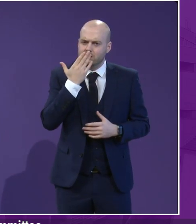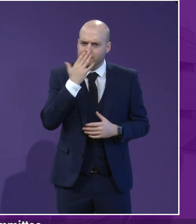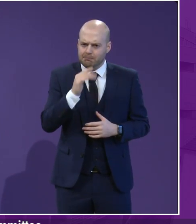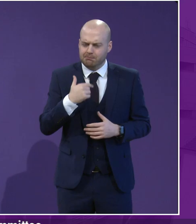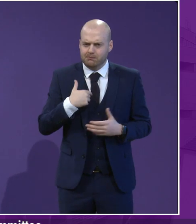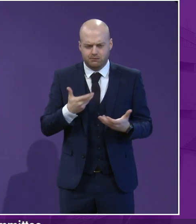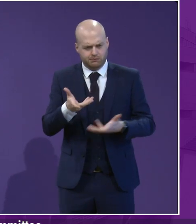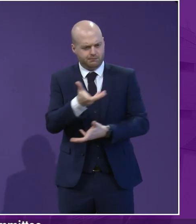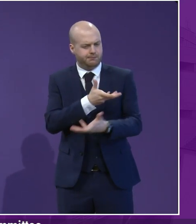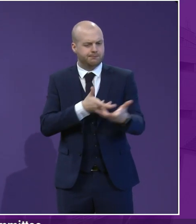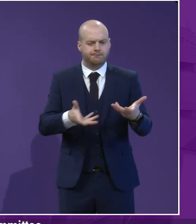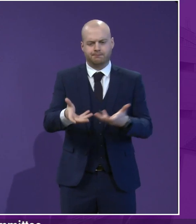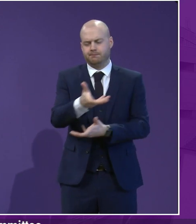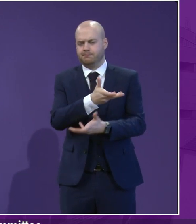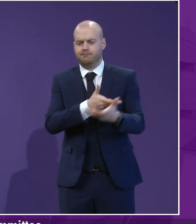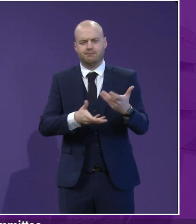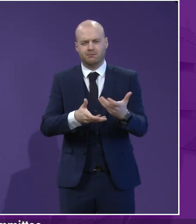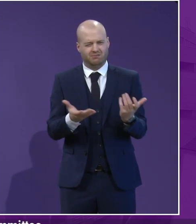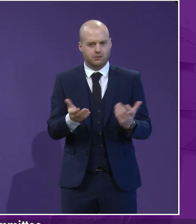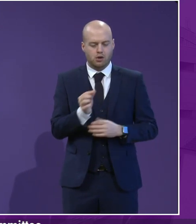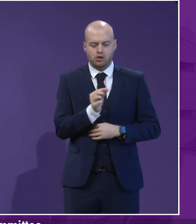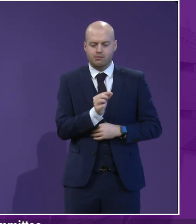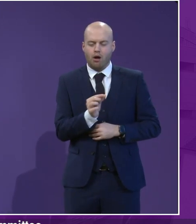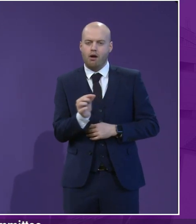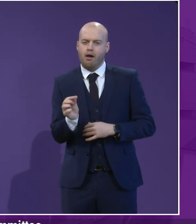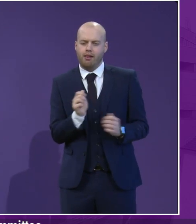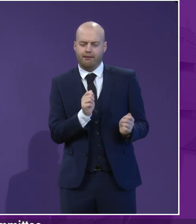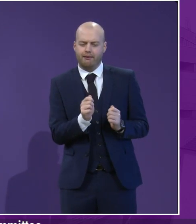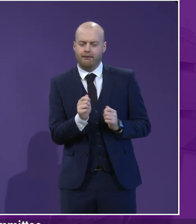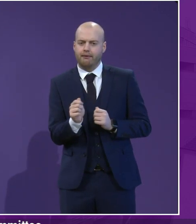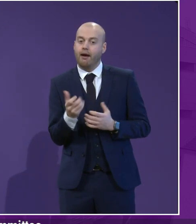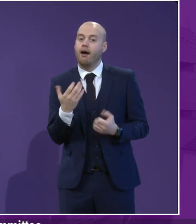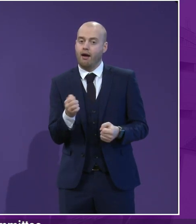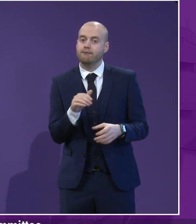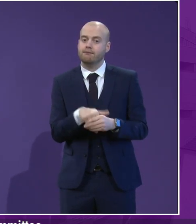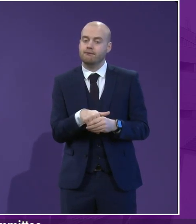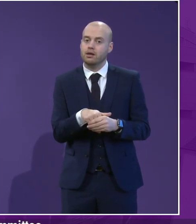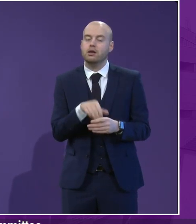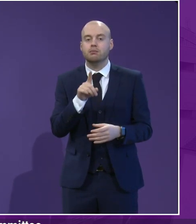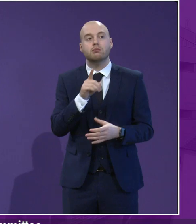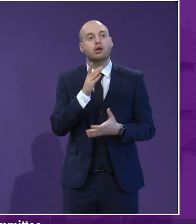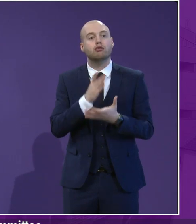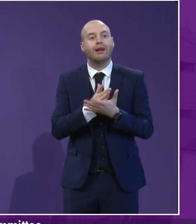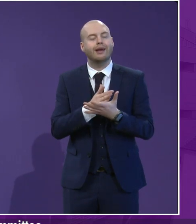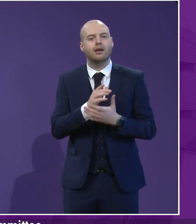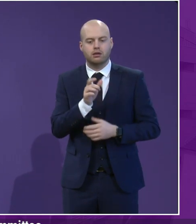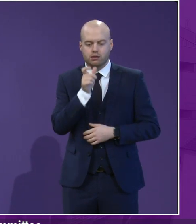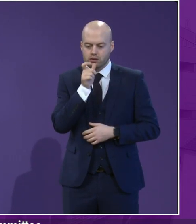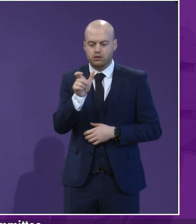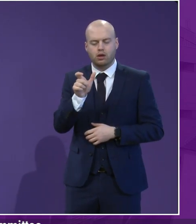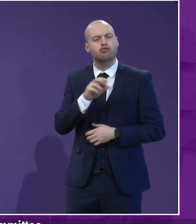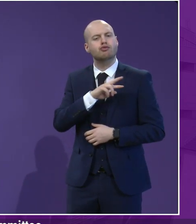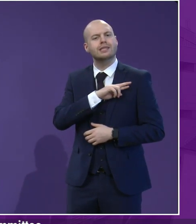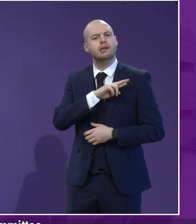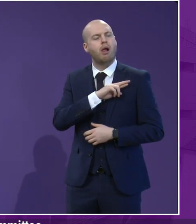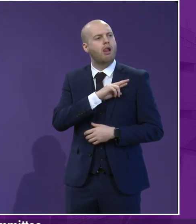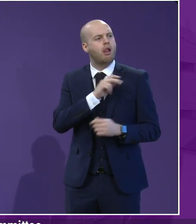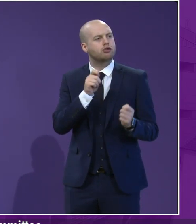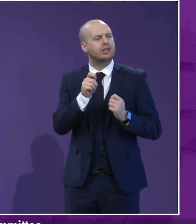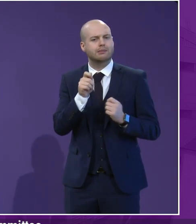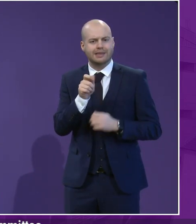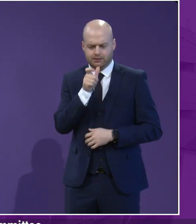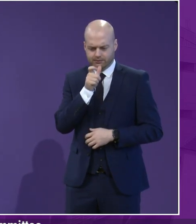Thank you. Convener, I just wanted to pick up on the use of the term reasonable adjustments.